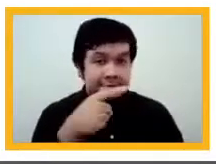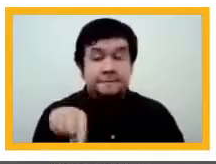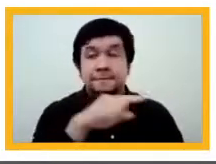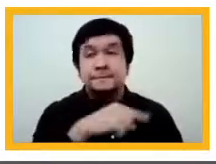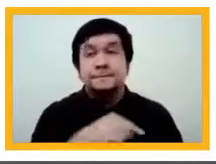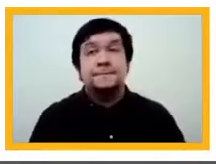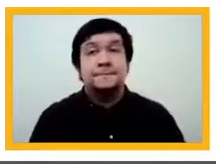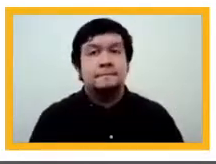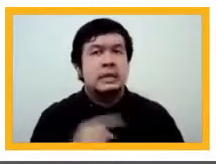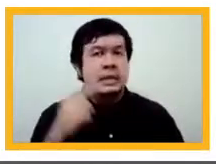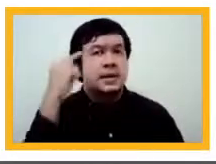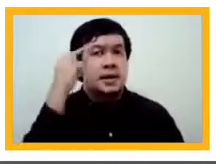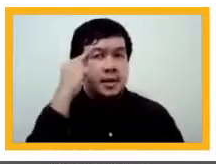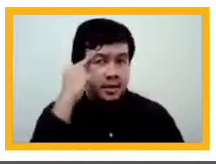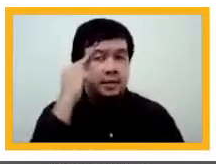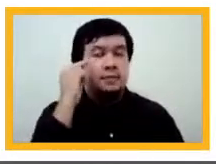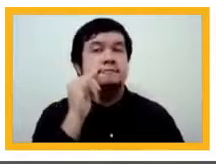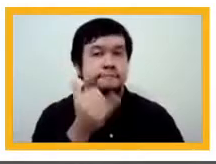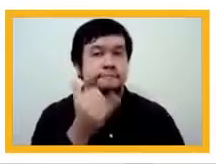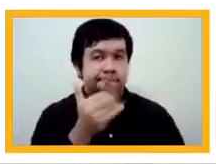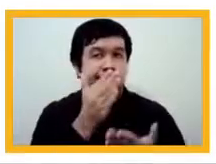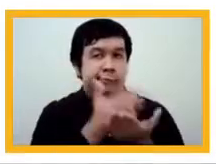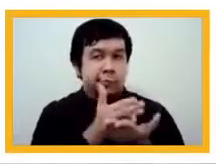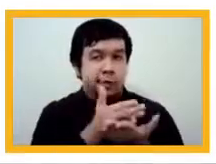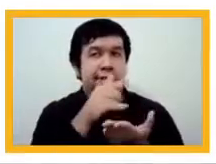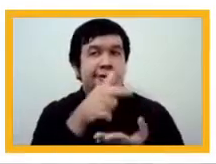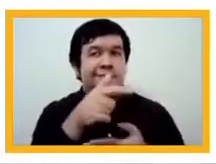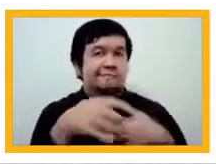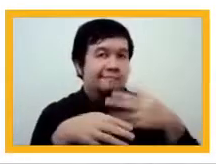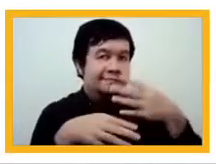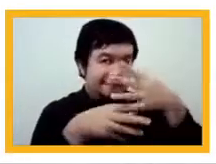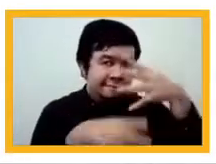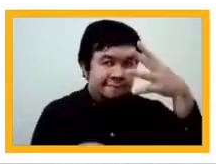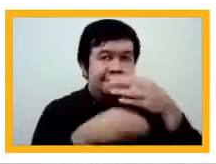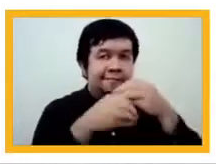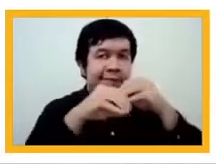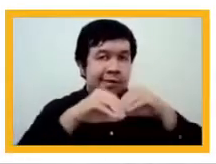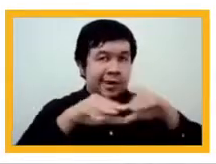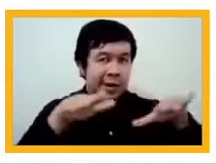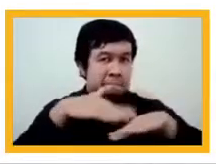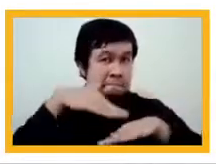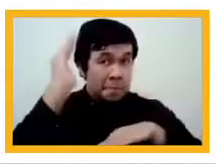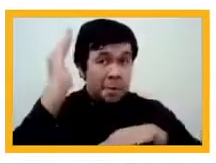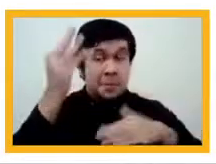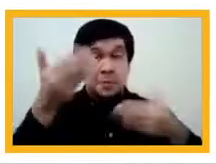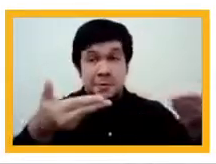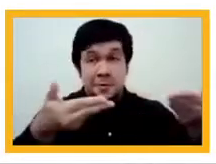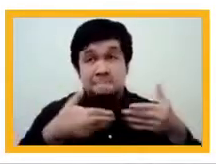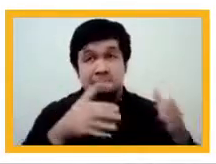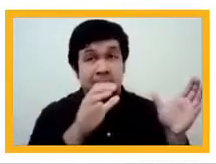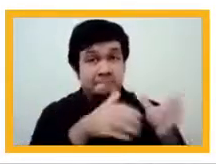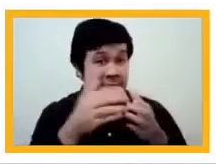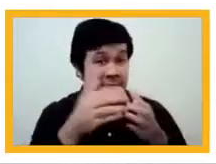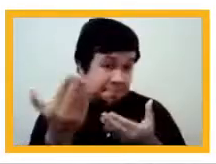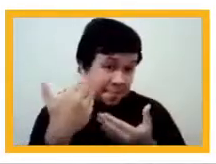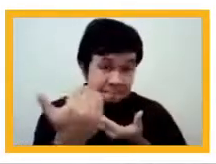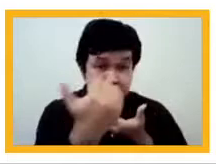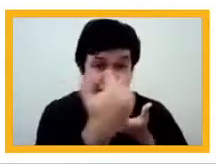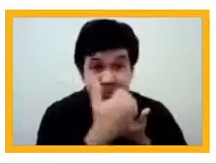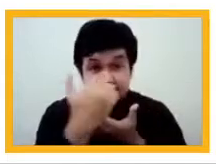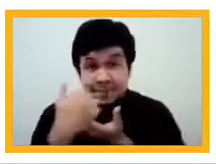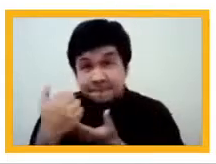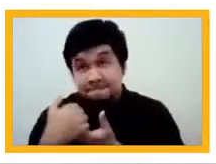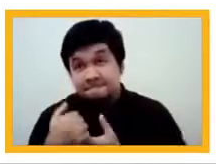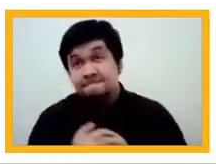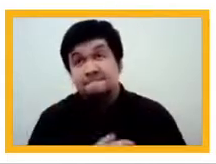to expand the group here and invite, please, our ADB education experts, Mick